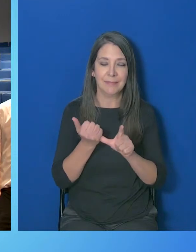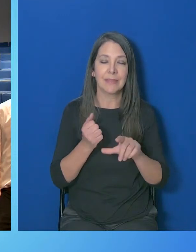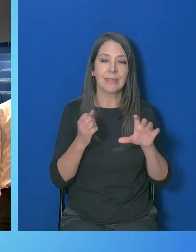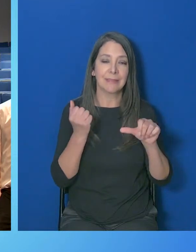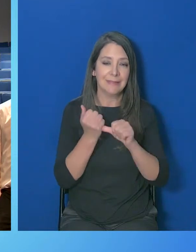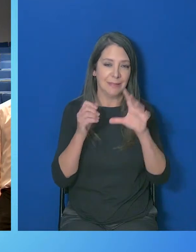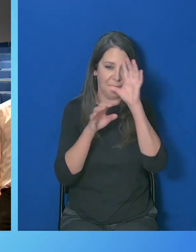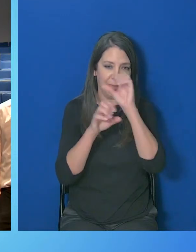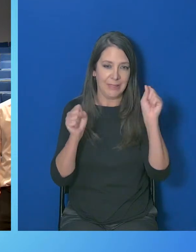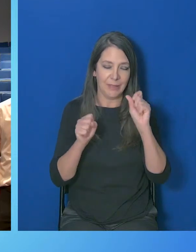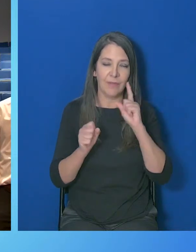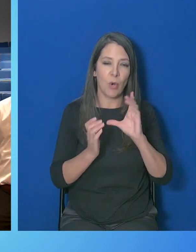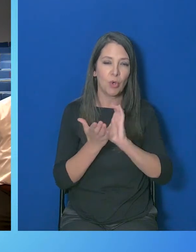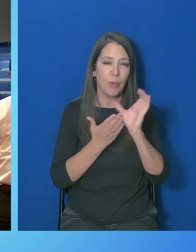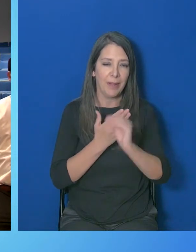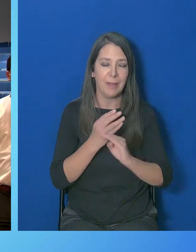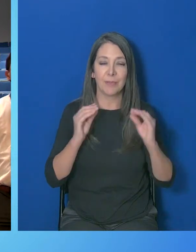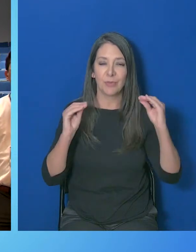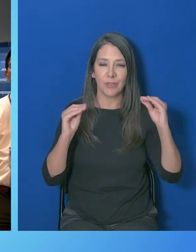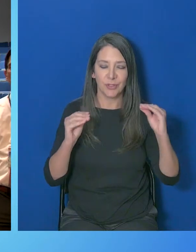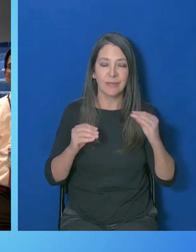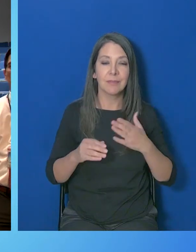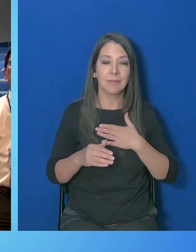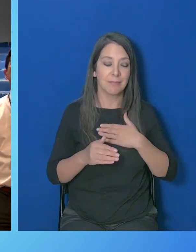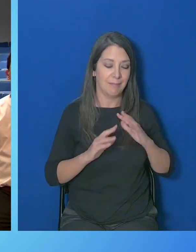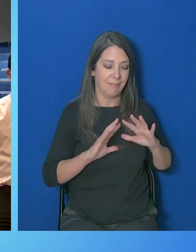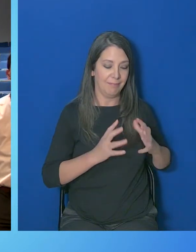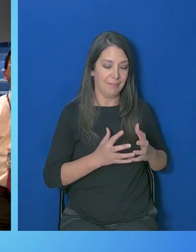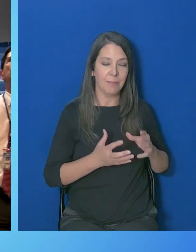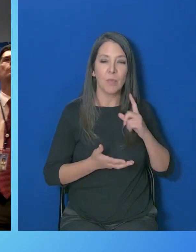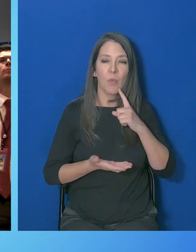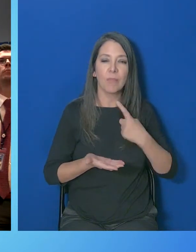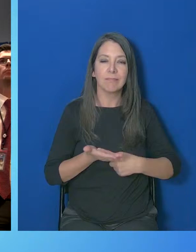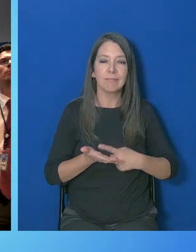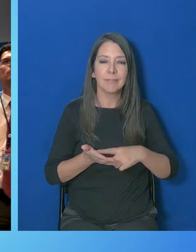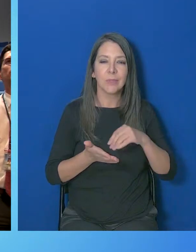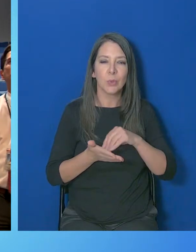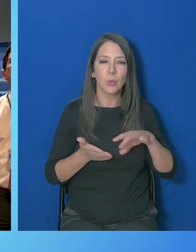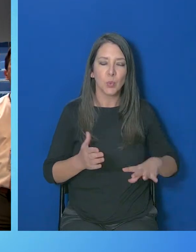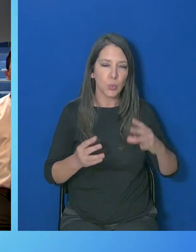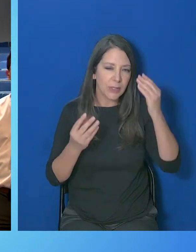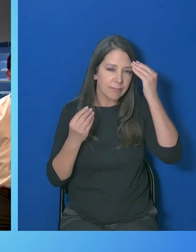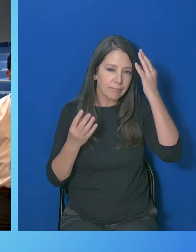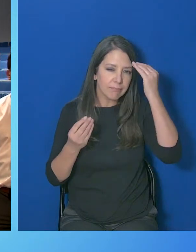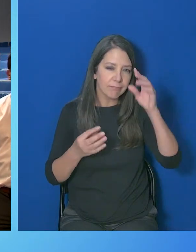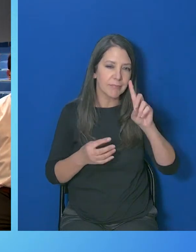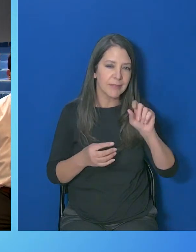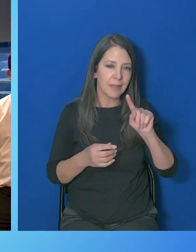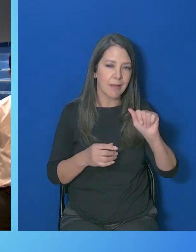Instruction. My team and I will be talking about student data assessments.